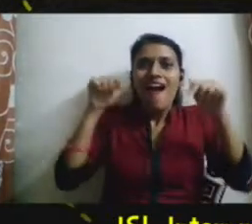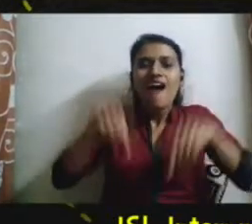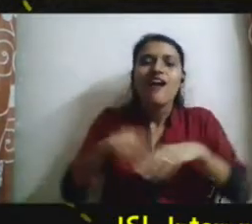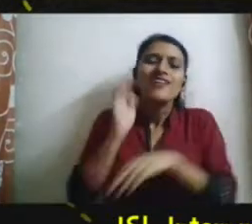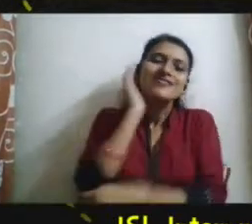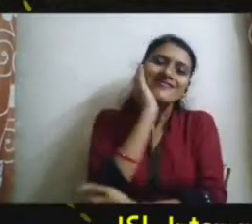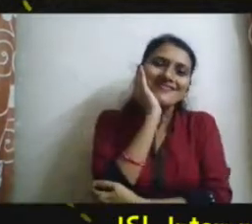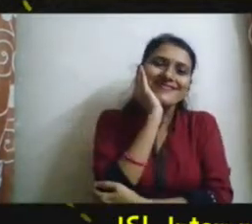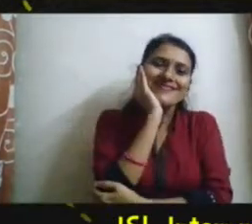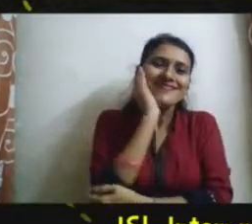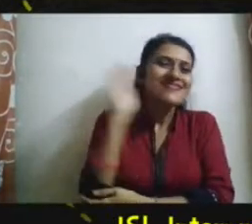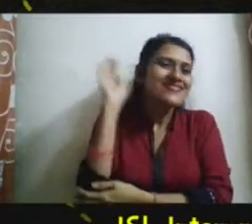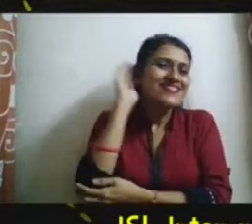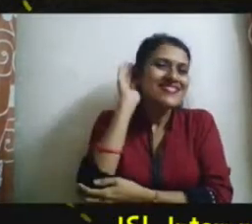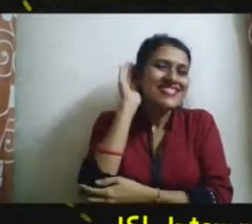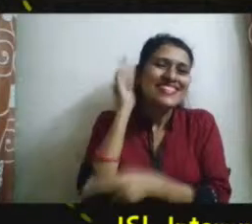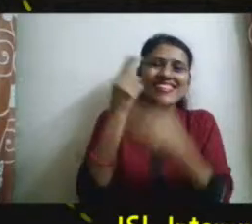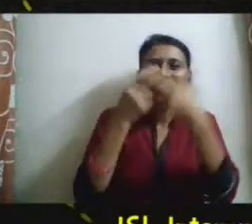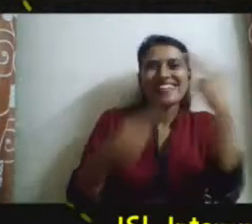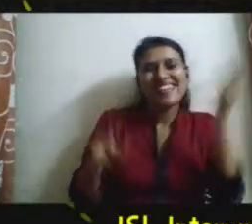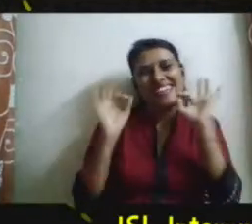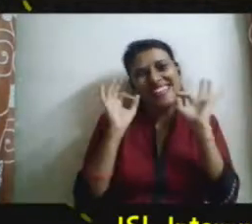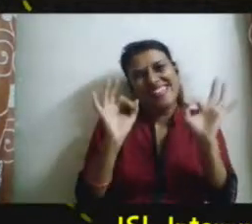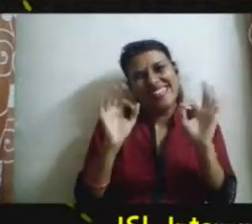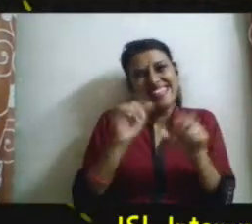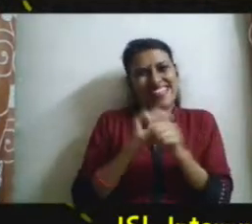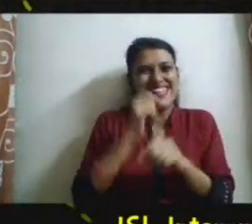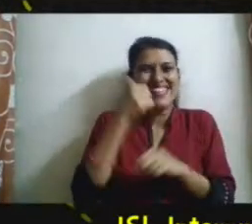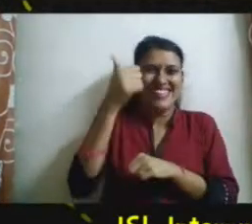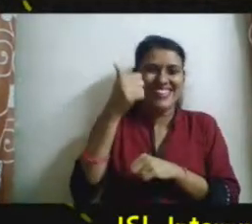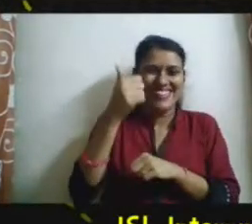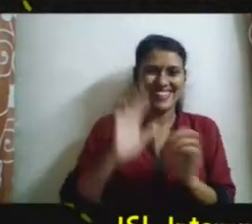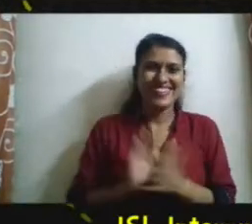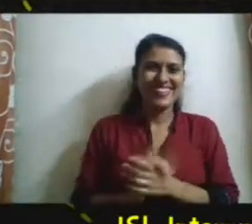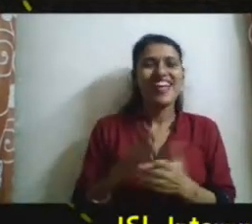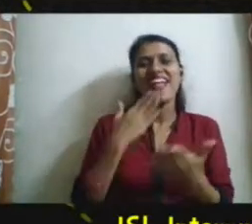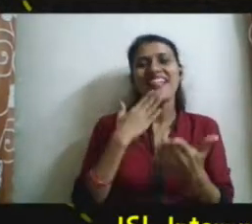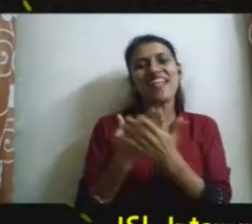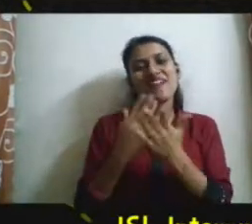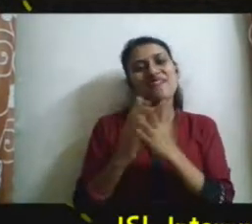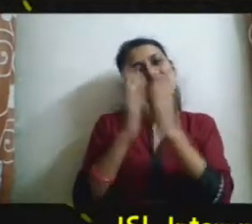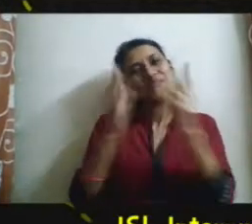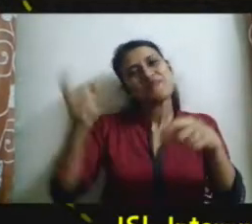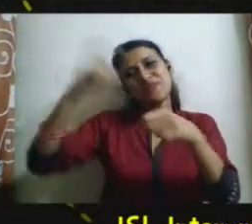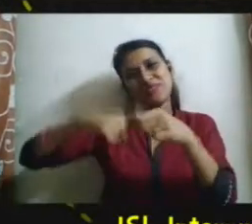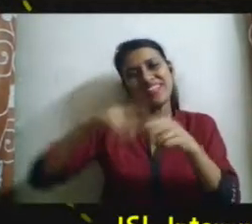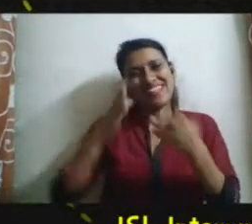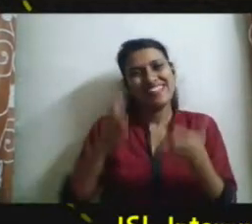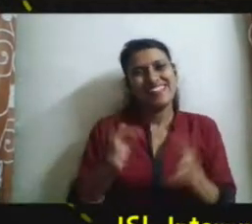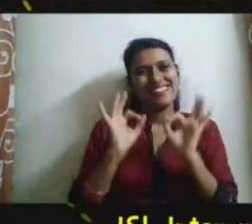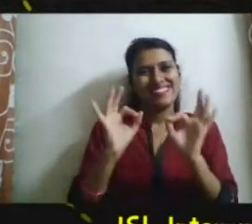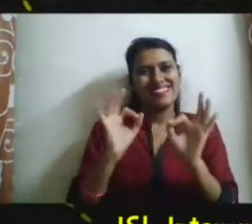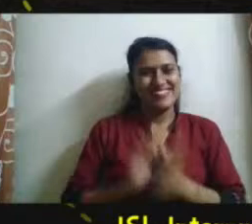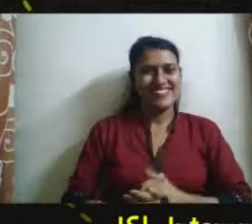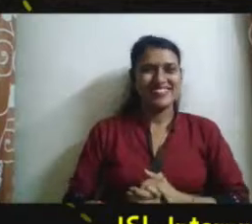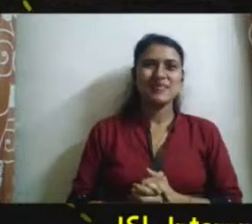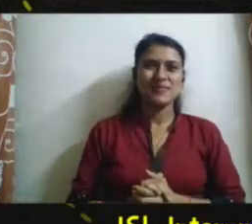beauty of it. So actually it really worked out. So thank you. But thank you for joining us today.